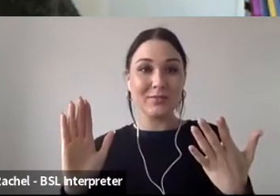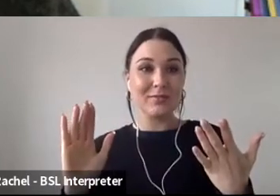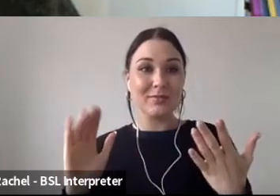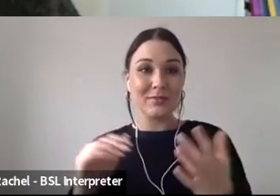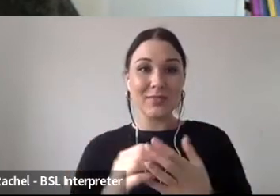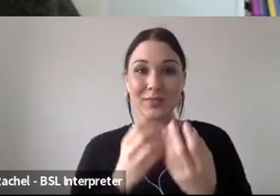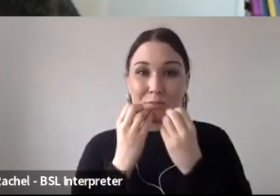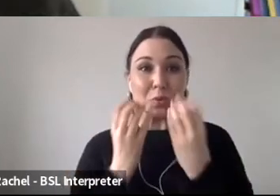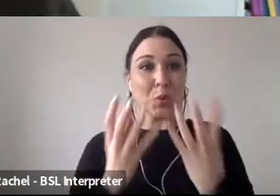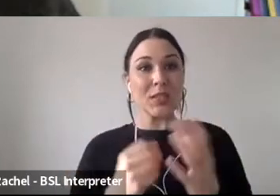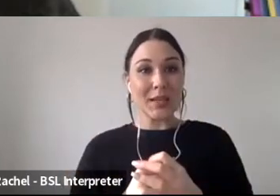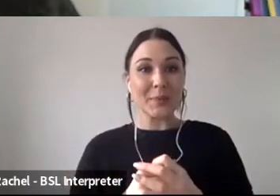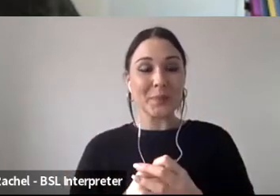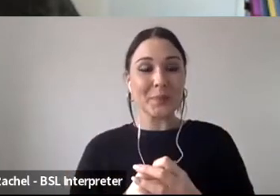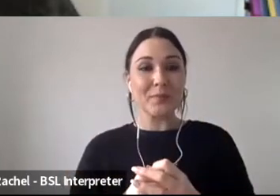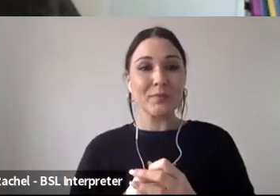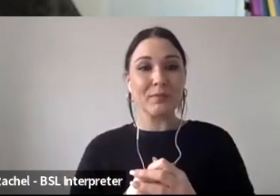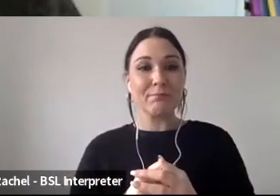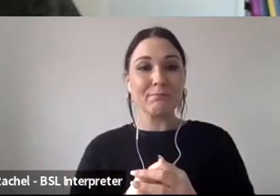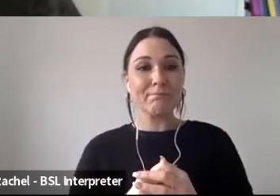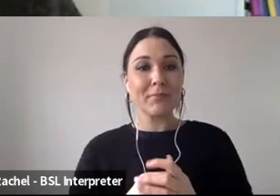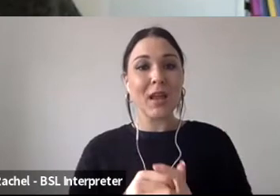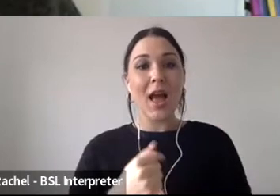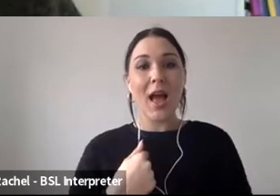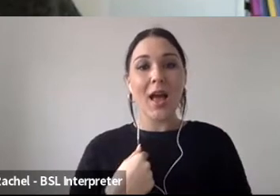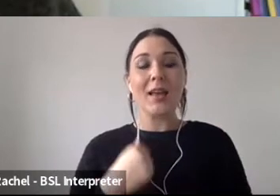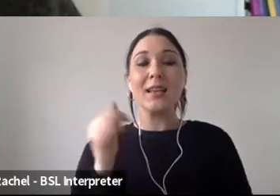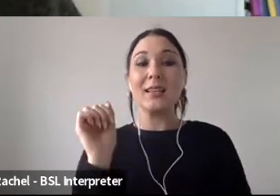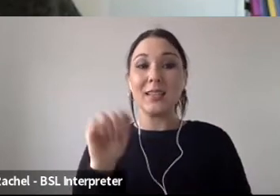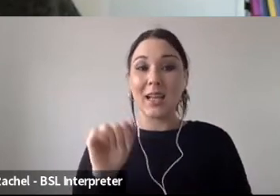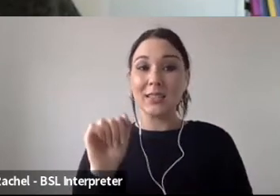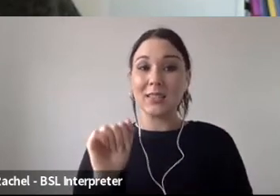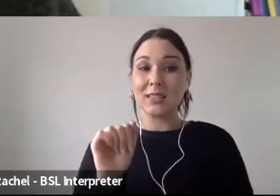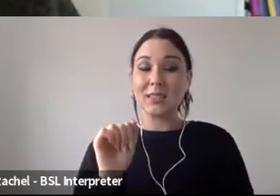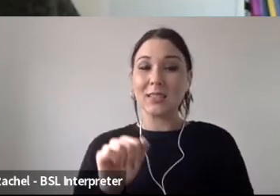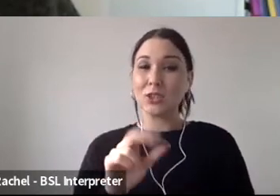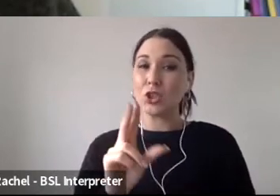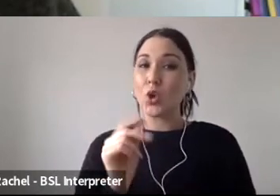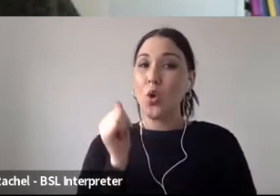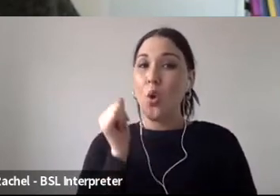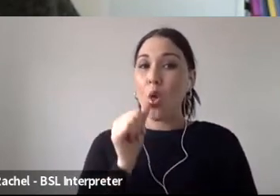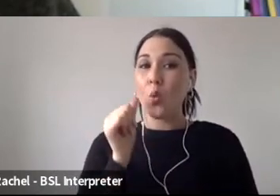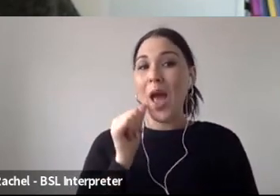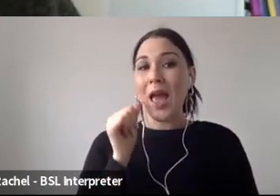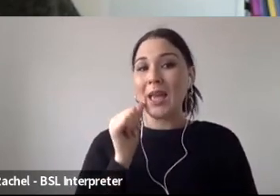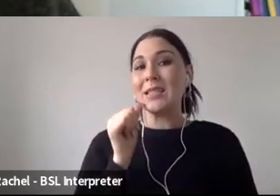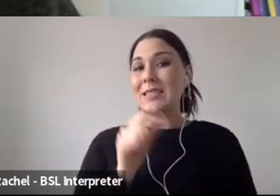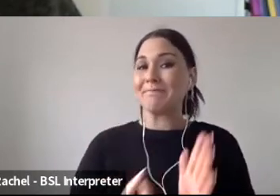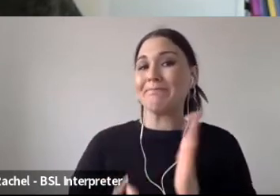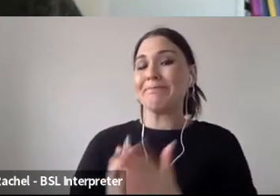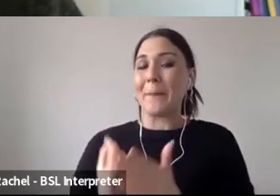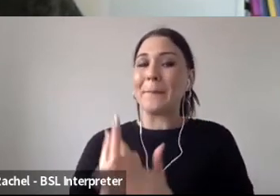to you. And, you know, that is not always the case with